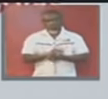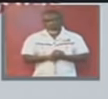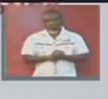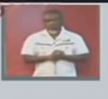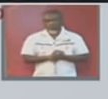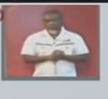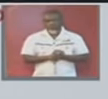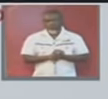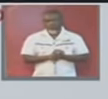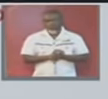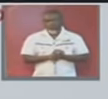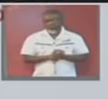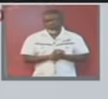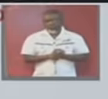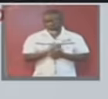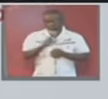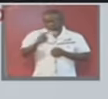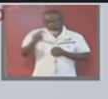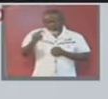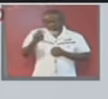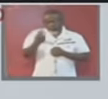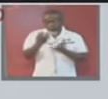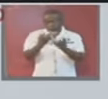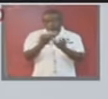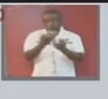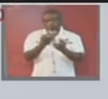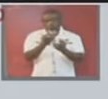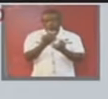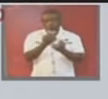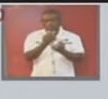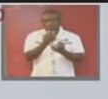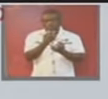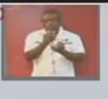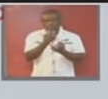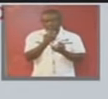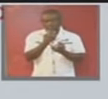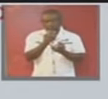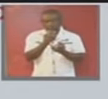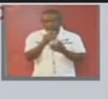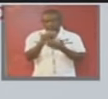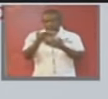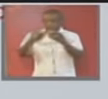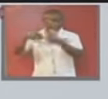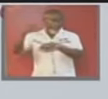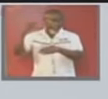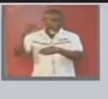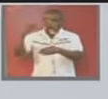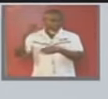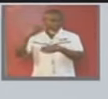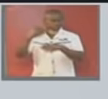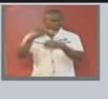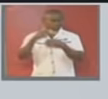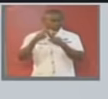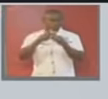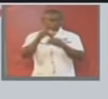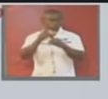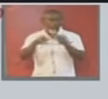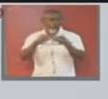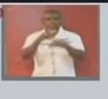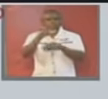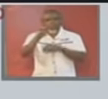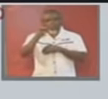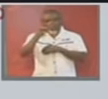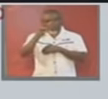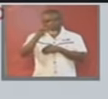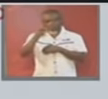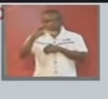Before I answer that specific question, I just want to go back to the question about the microchip, if you don't mind, to tell